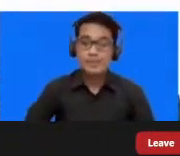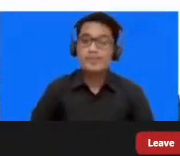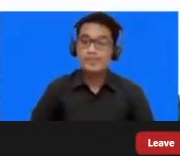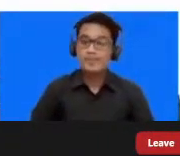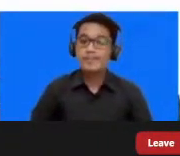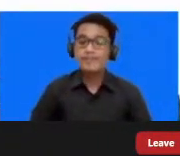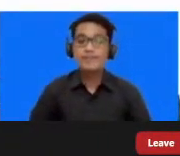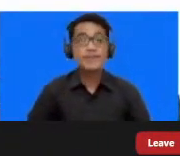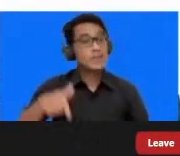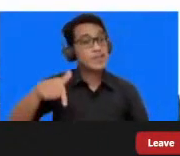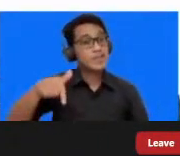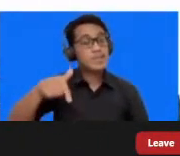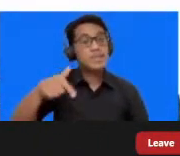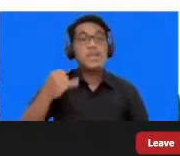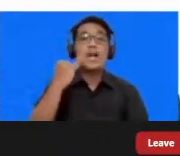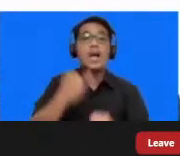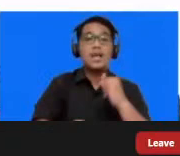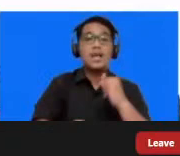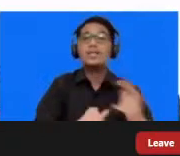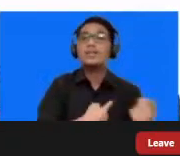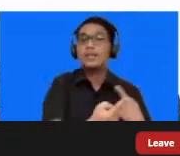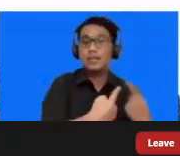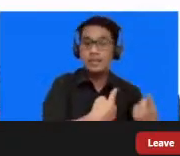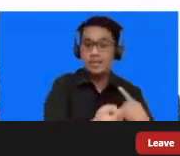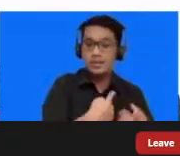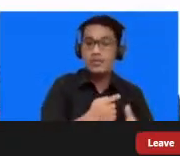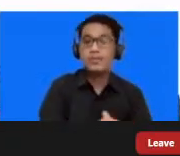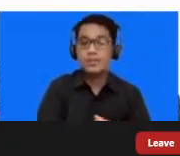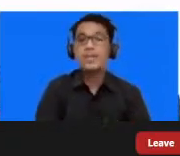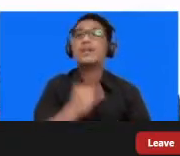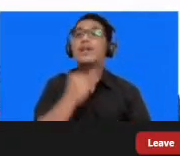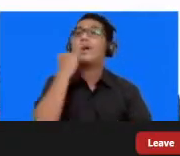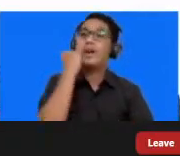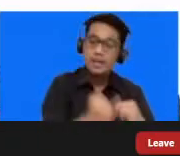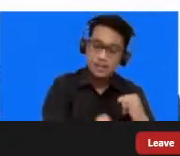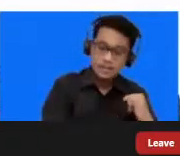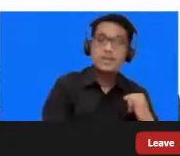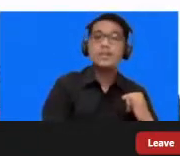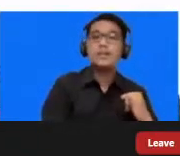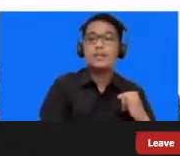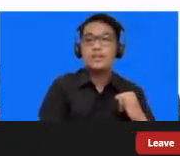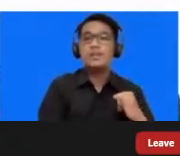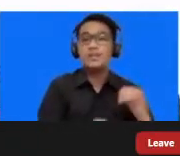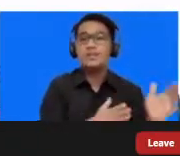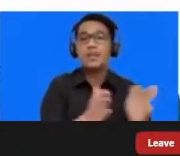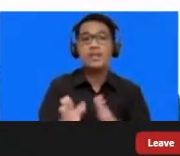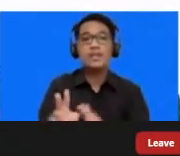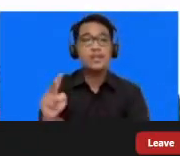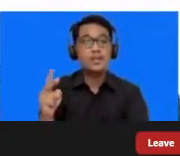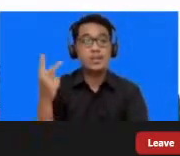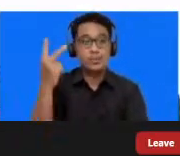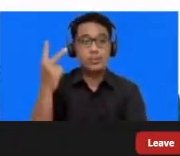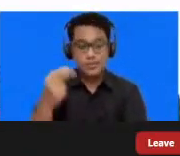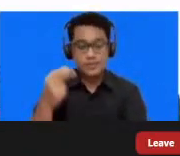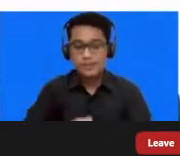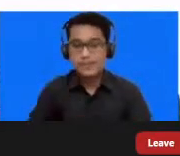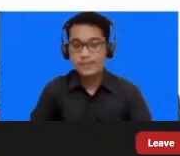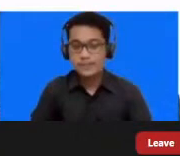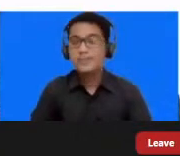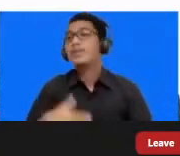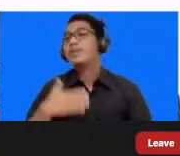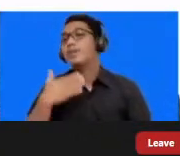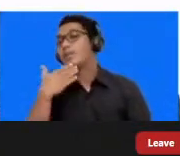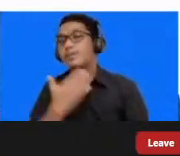session and also the end of this second discussion session. Once again, thank you so much Mrs. Niger. Thank you